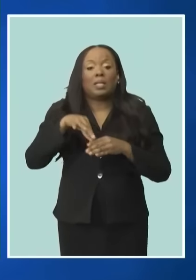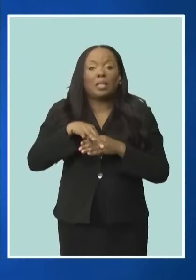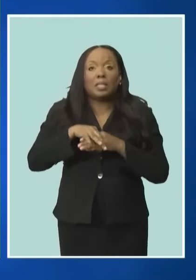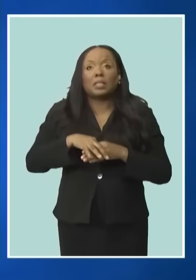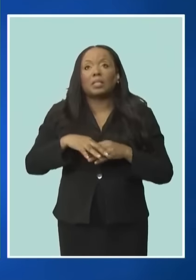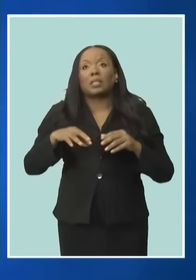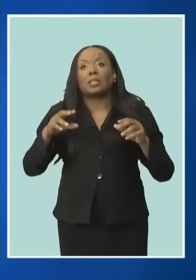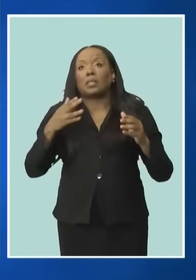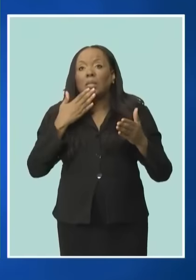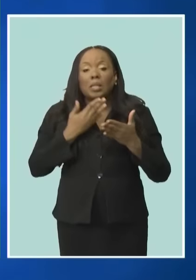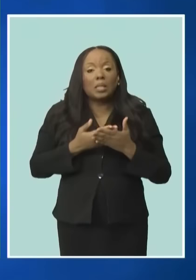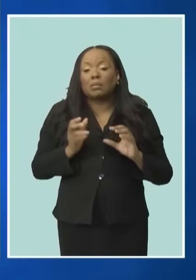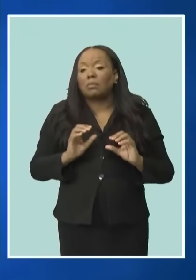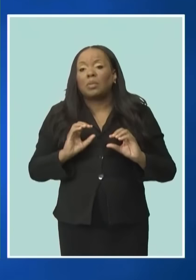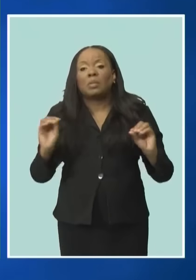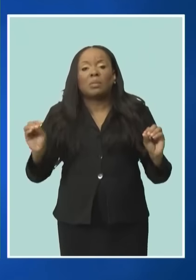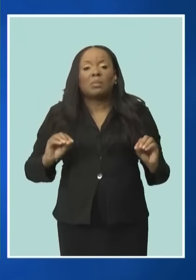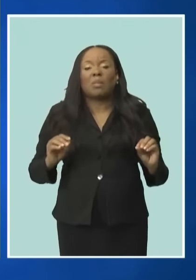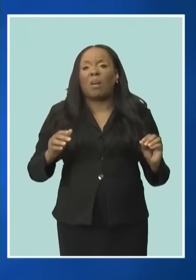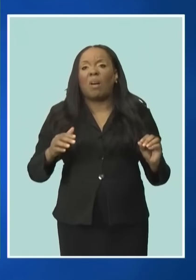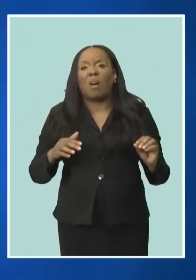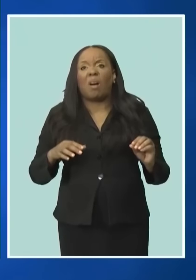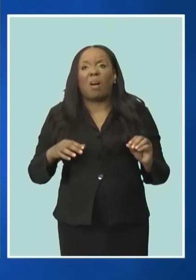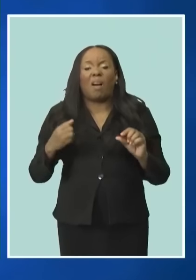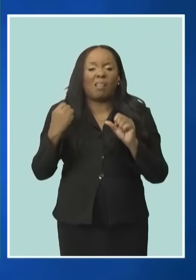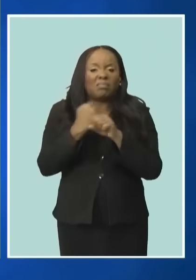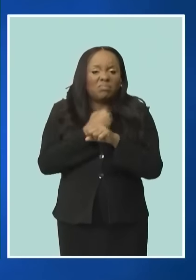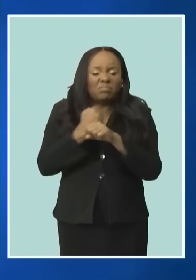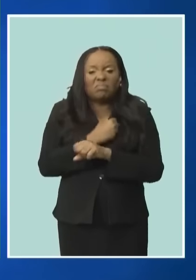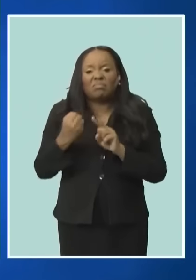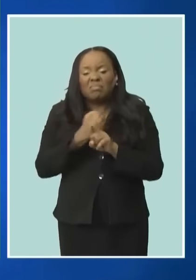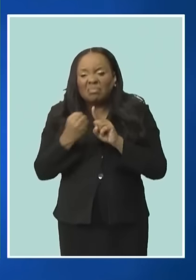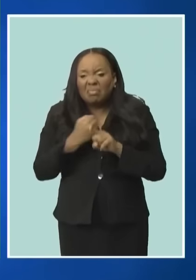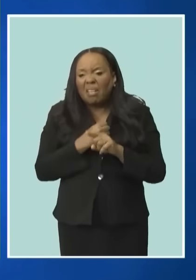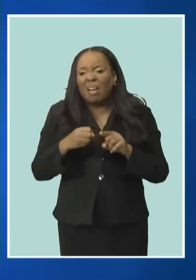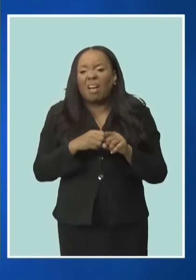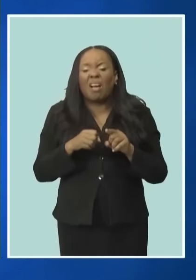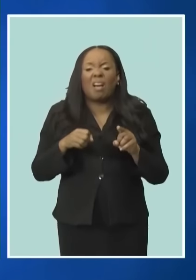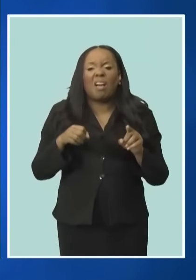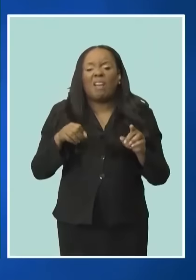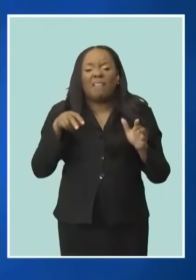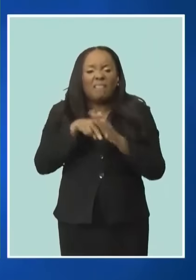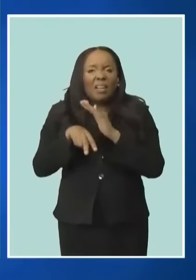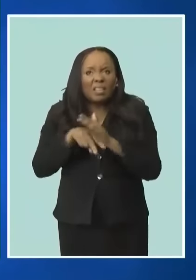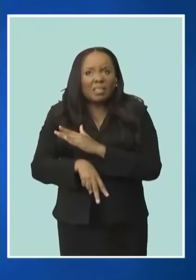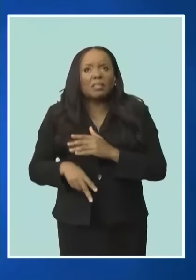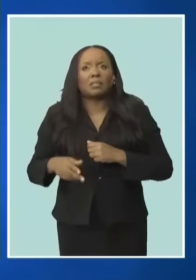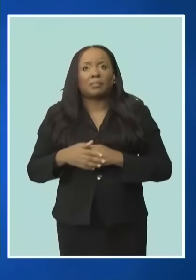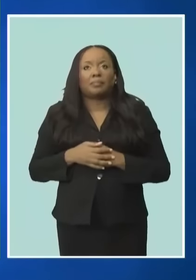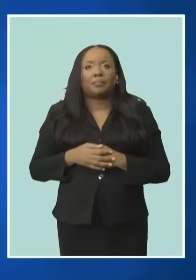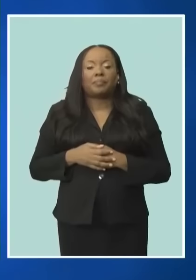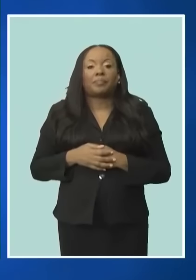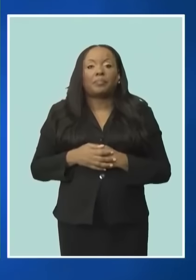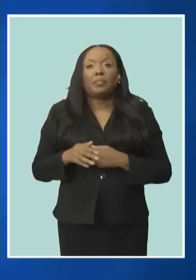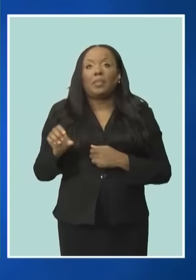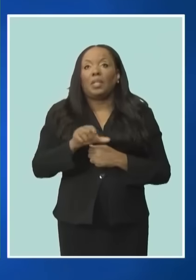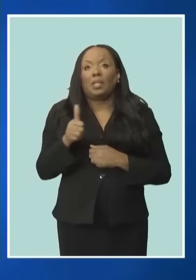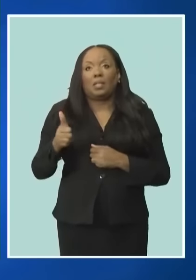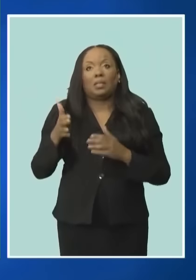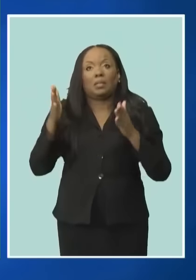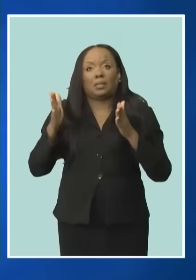no violence, and I feel proud being a part of all of this. Edwin Brathwaite was one of